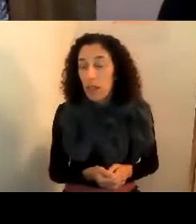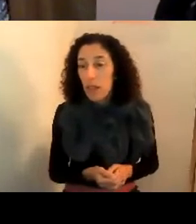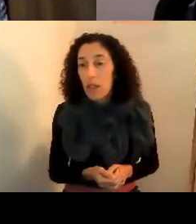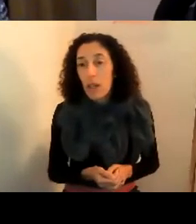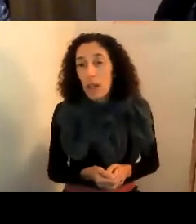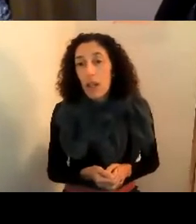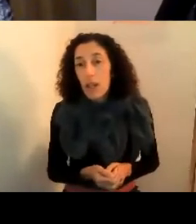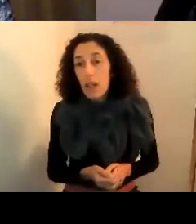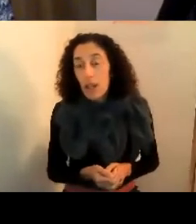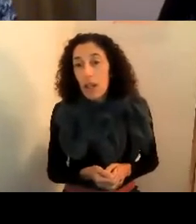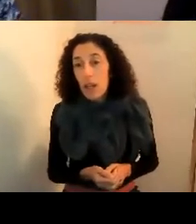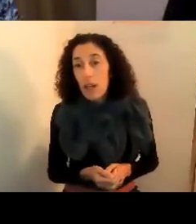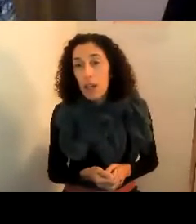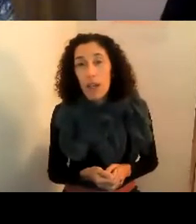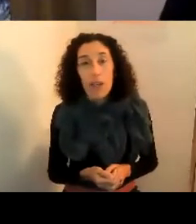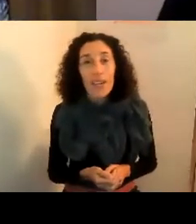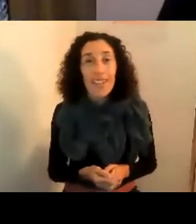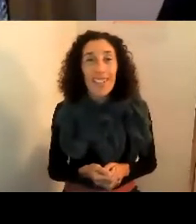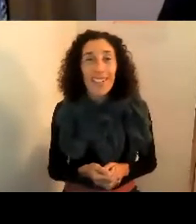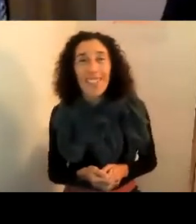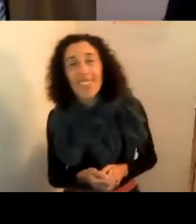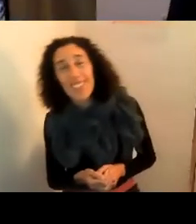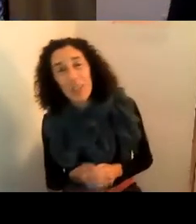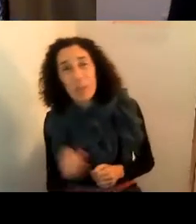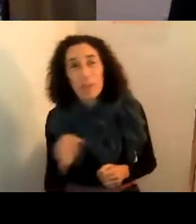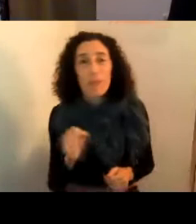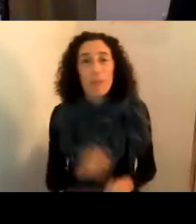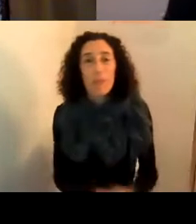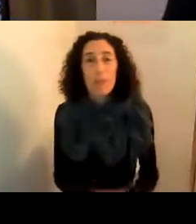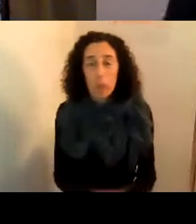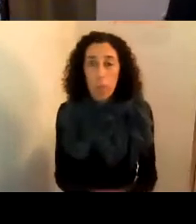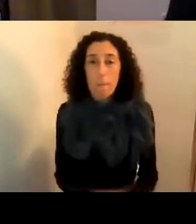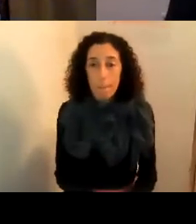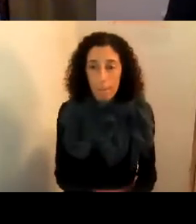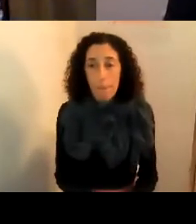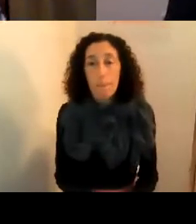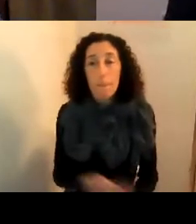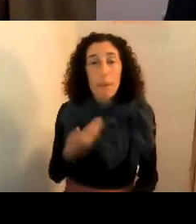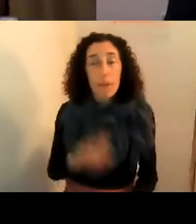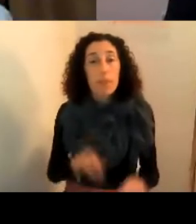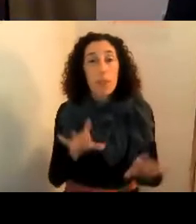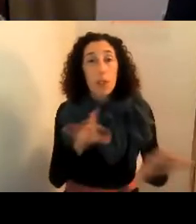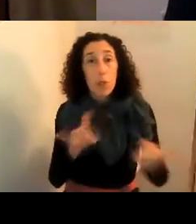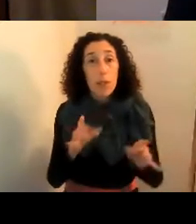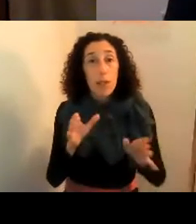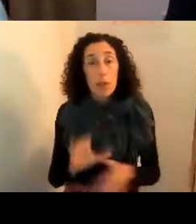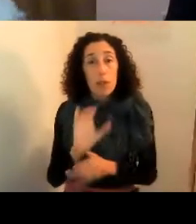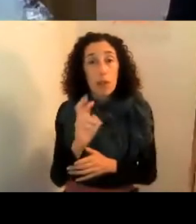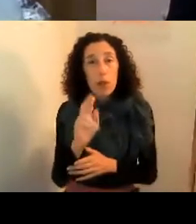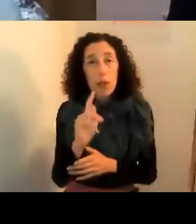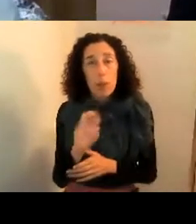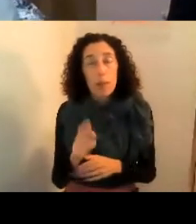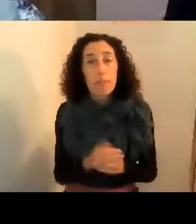add that, you know, it's our responsibility, you know, as curators to allow space for